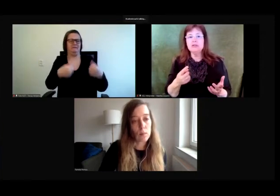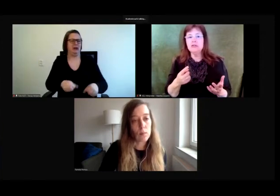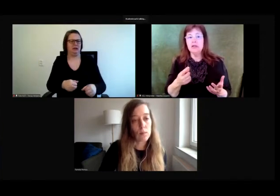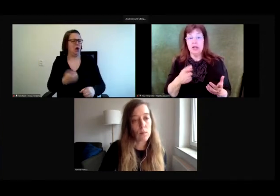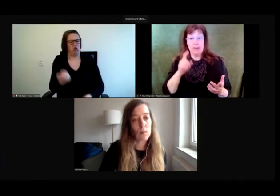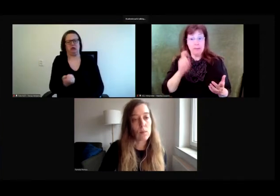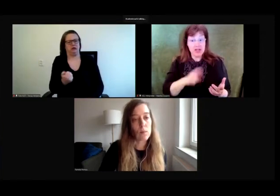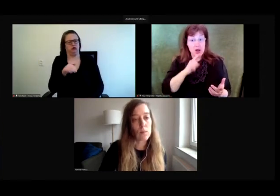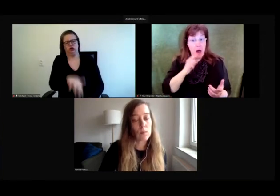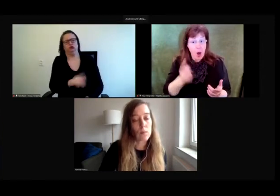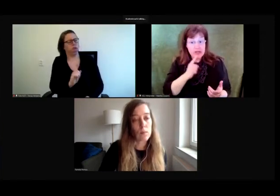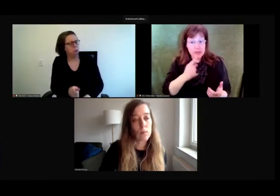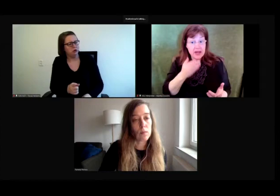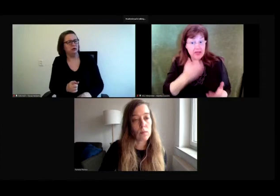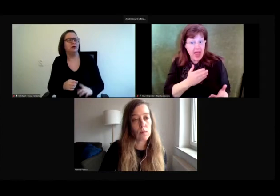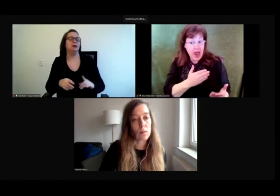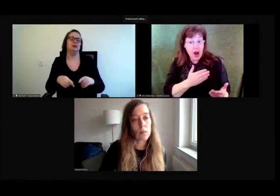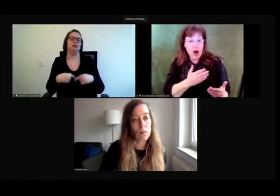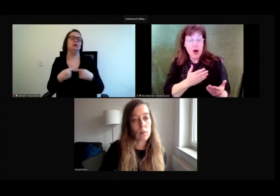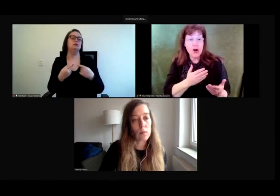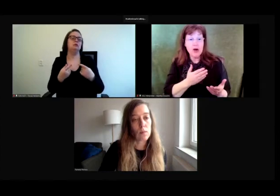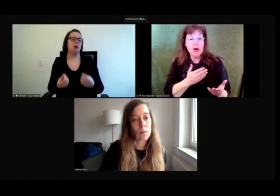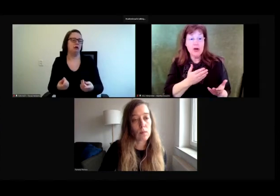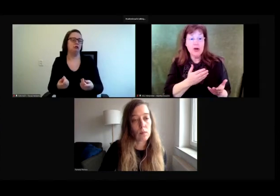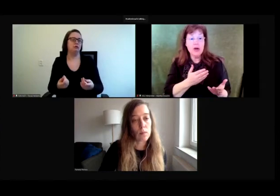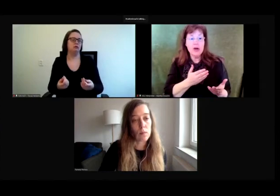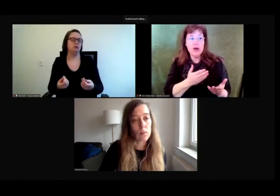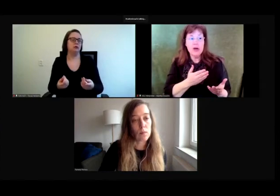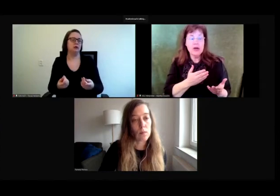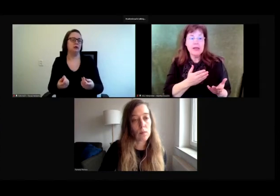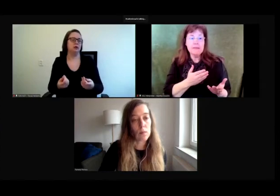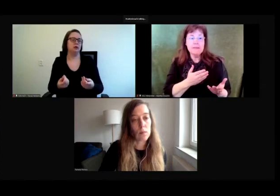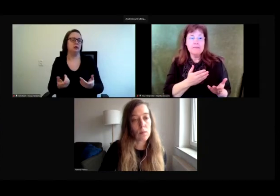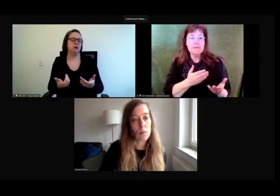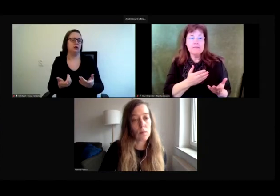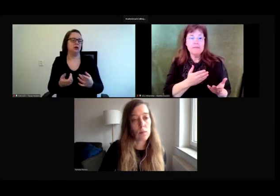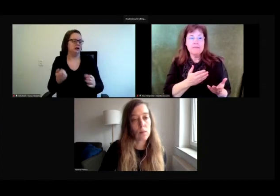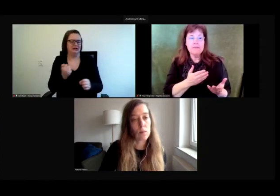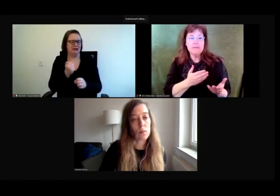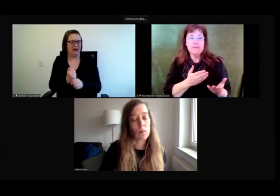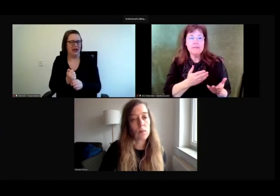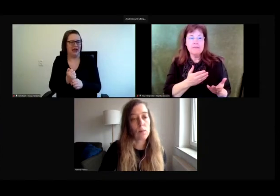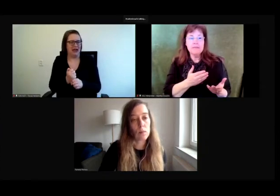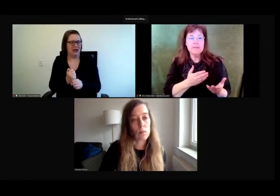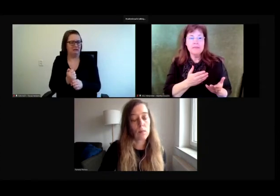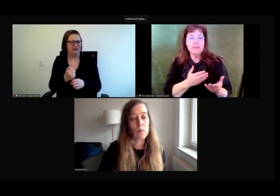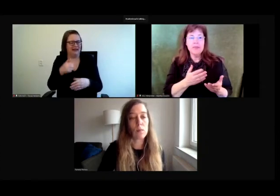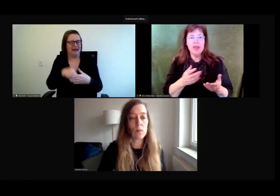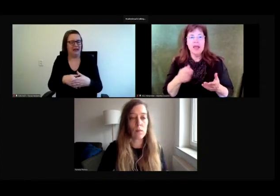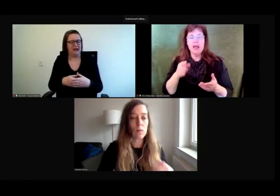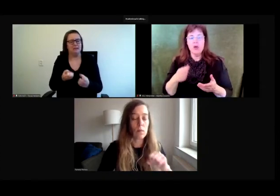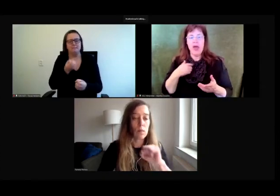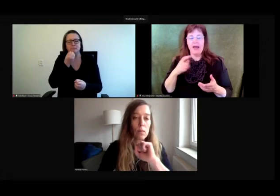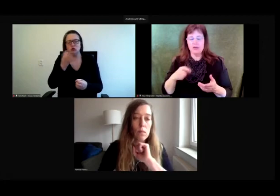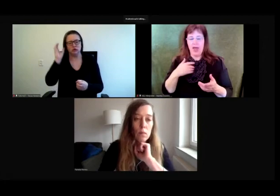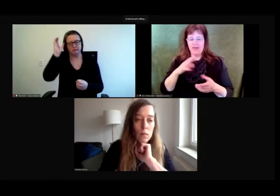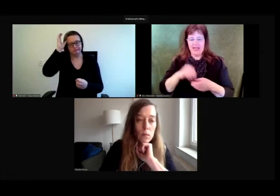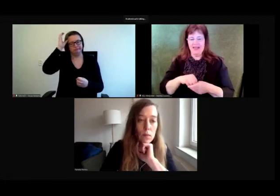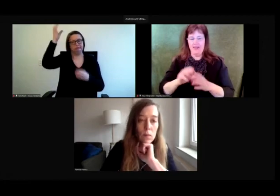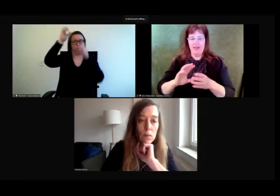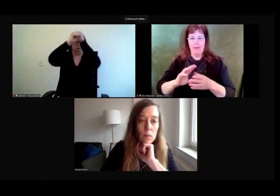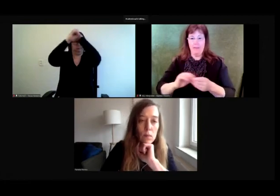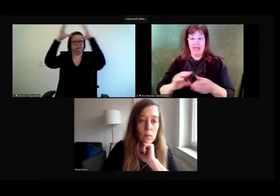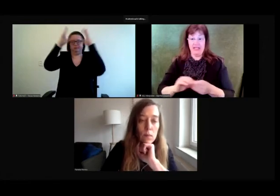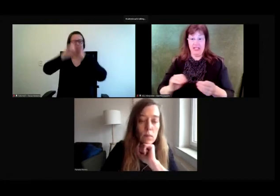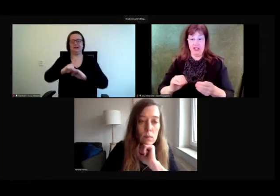there, then we might not really find an effect in the message conceptualization. So the